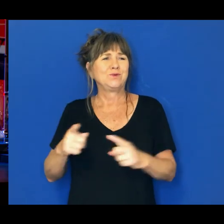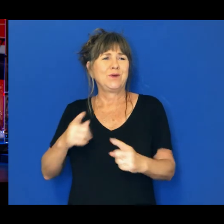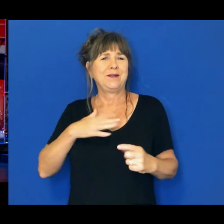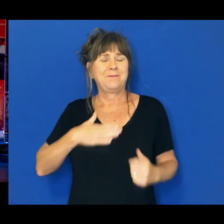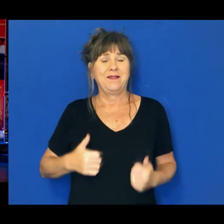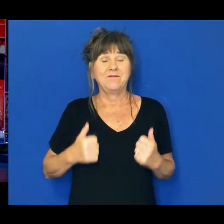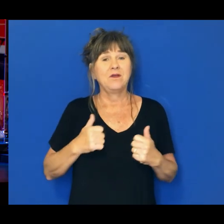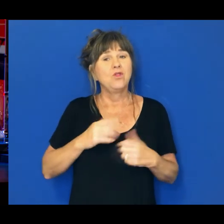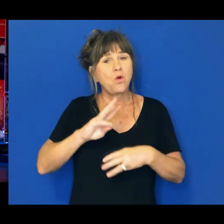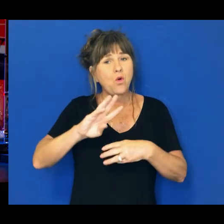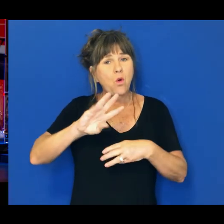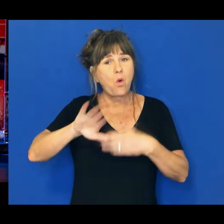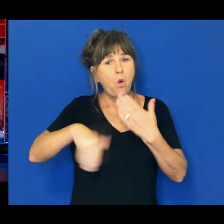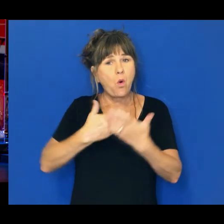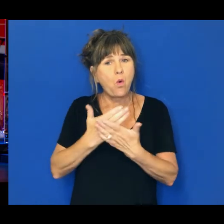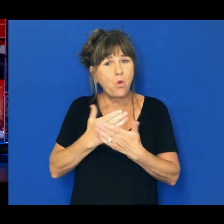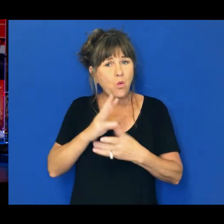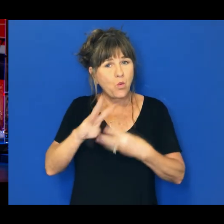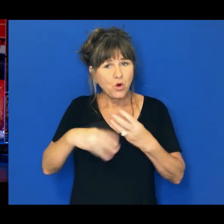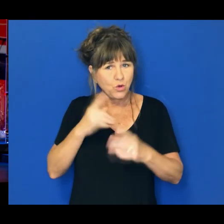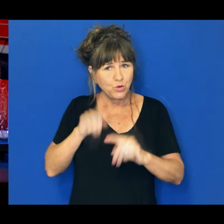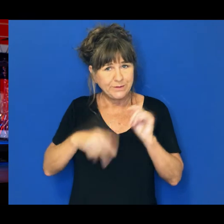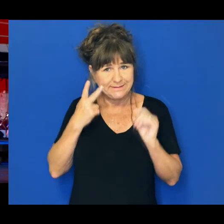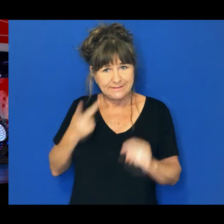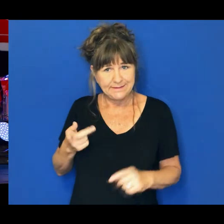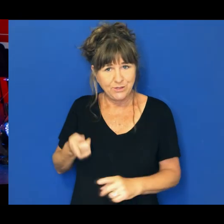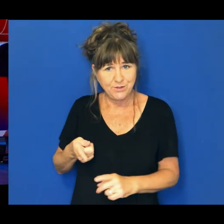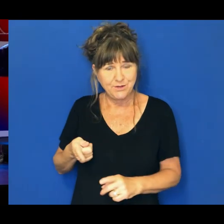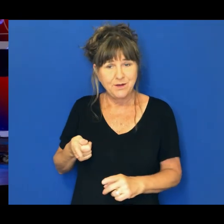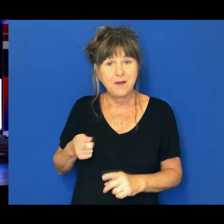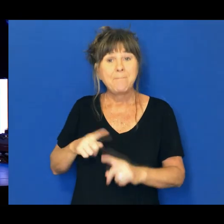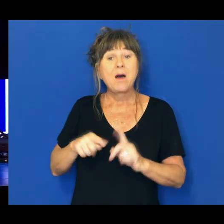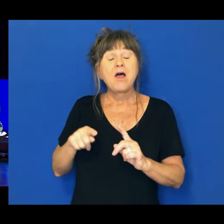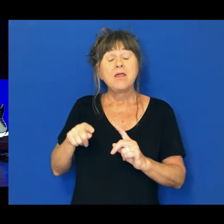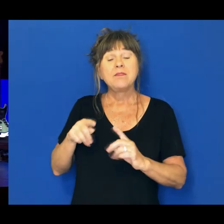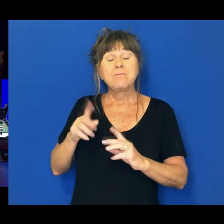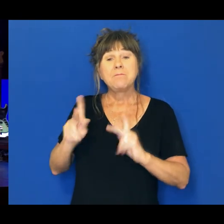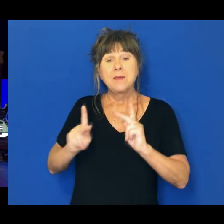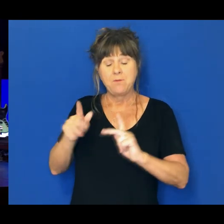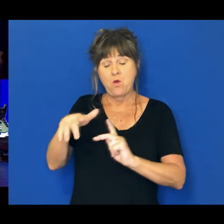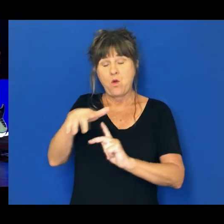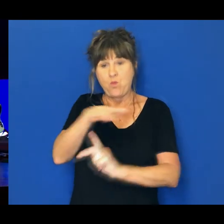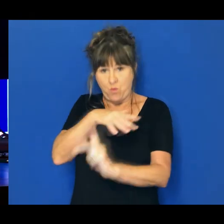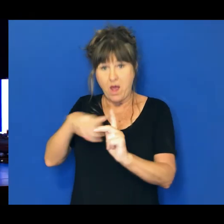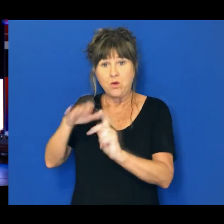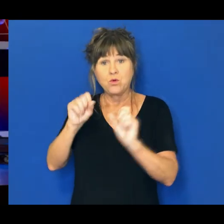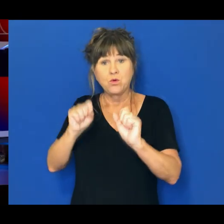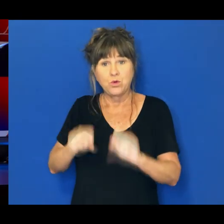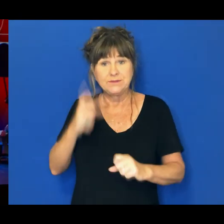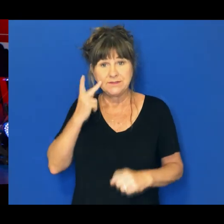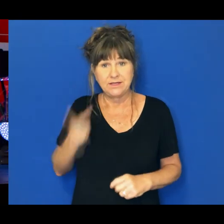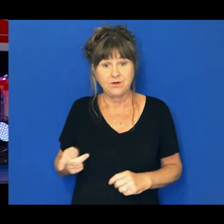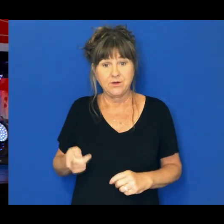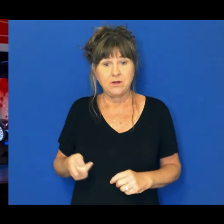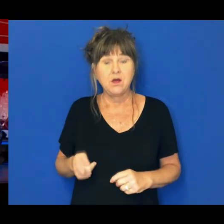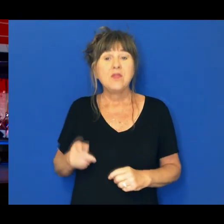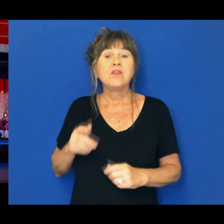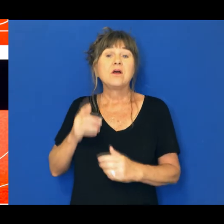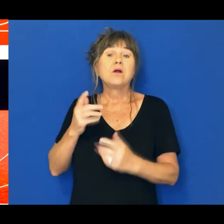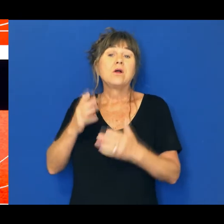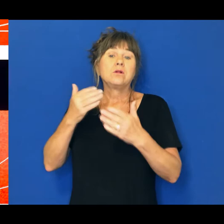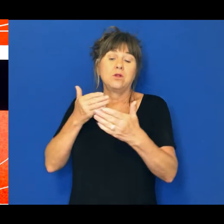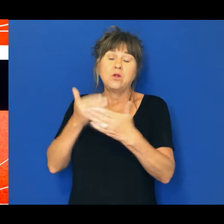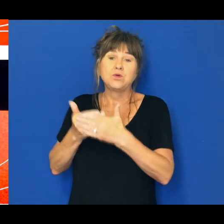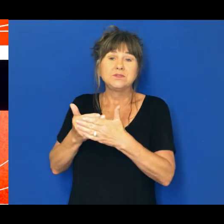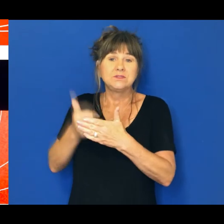Now, the whole world couldn't see her, but the world around her could, because the closest person to